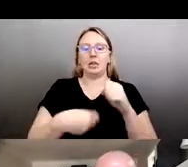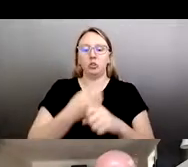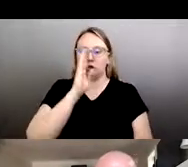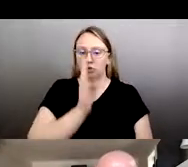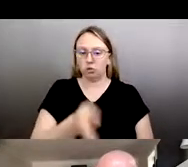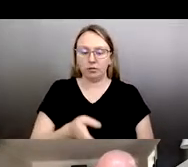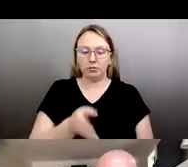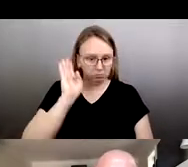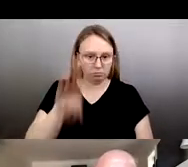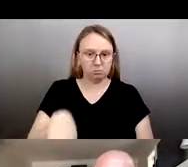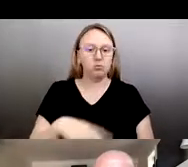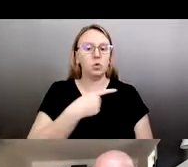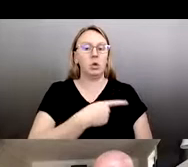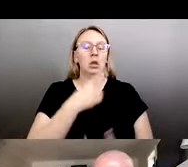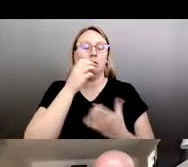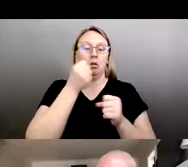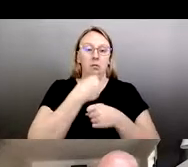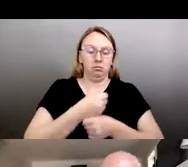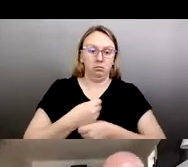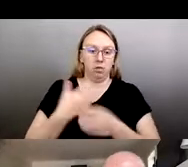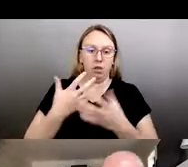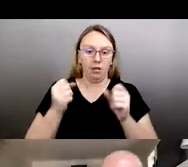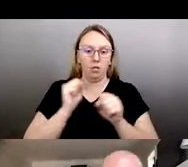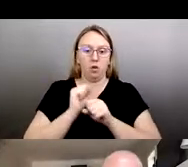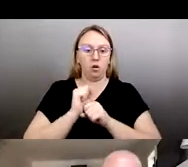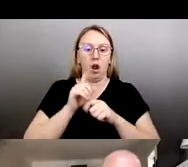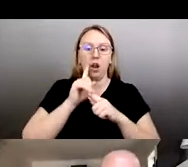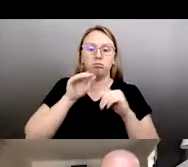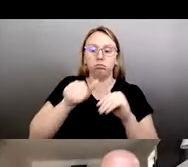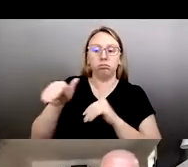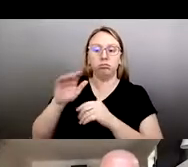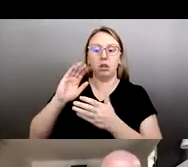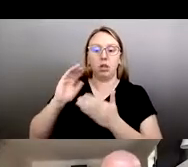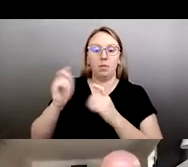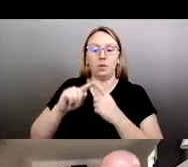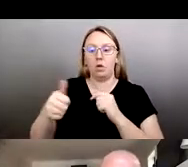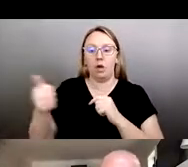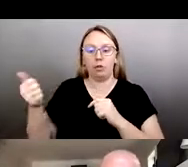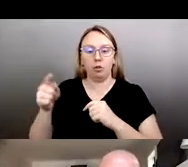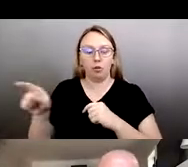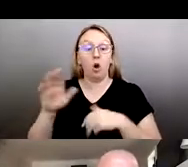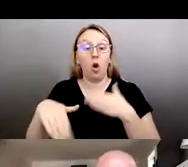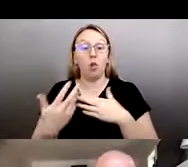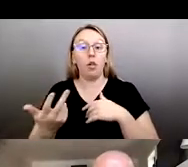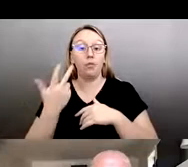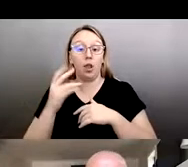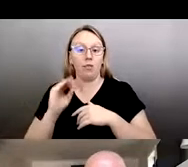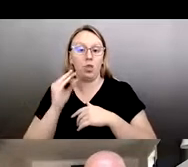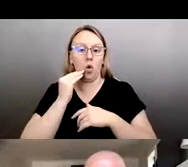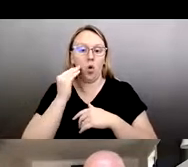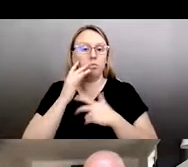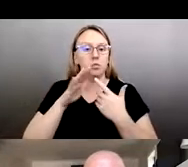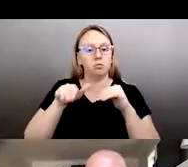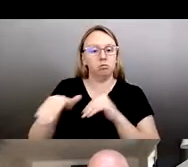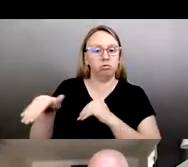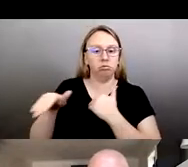more works by Joseph Yocum than any other artist in any of our collections, all three of the homes that Roger gave to the School of the Art Institute. So the image that you